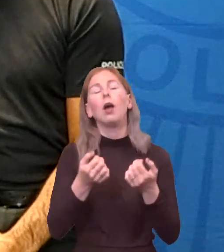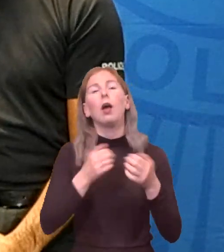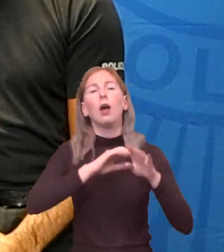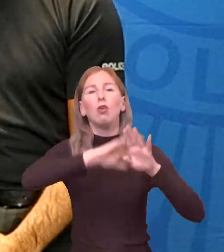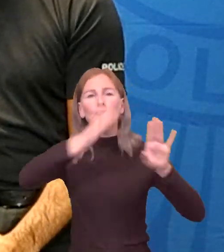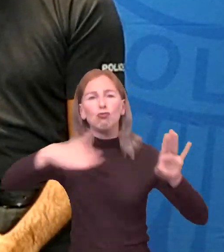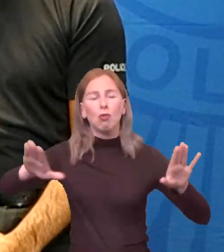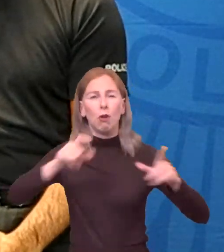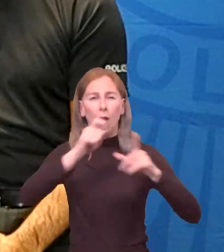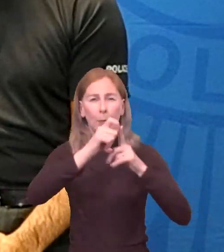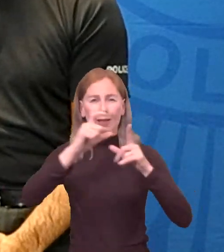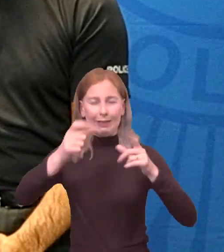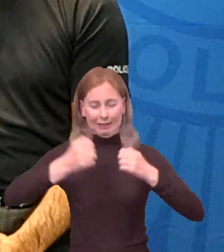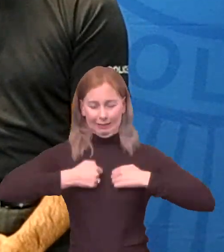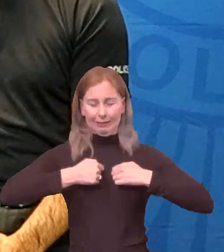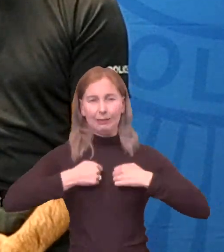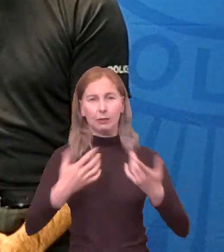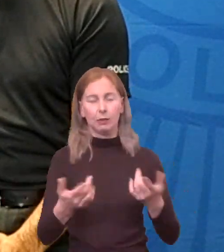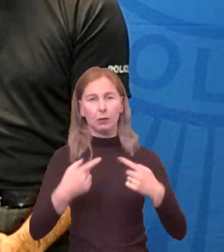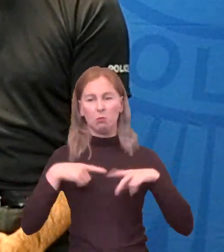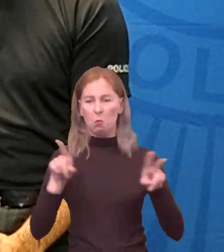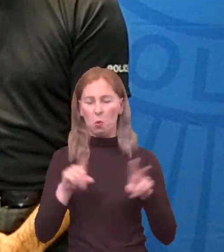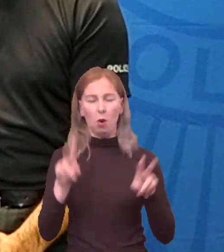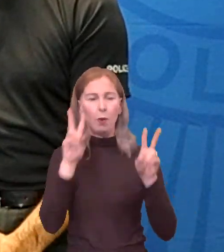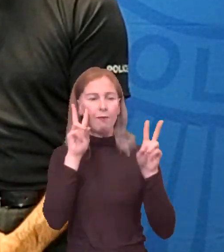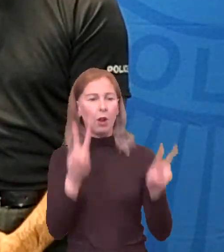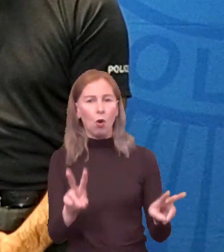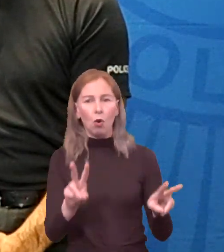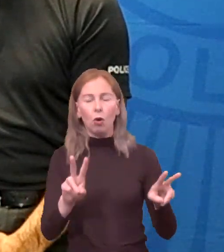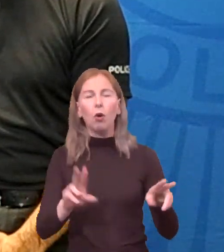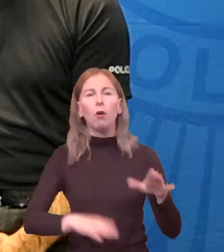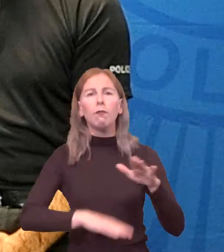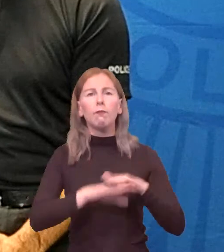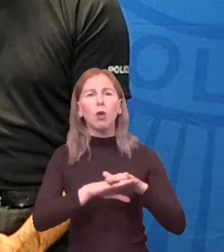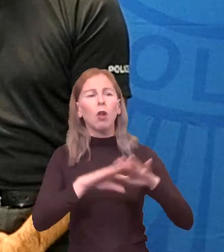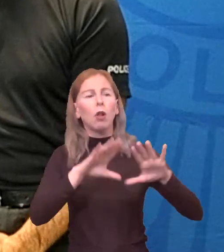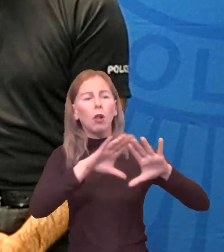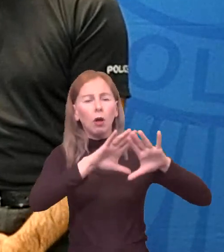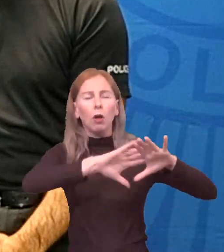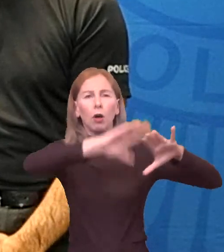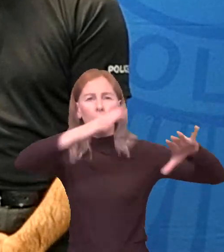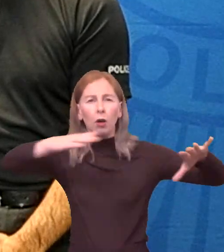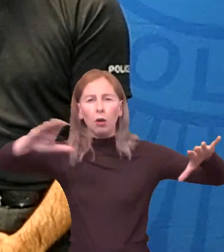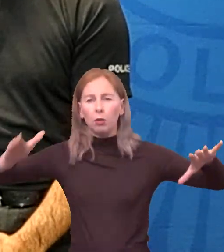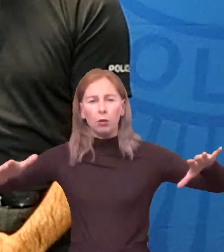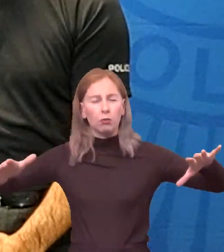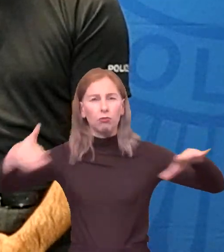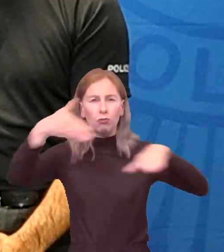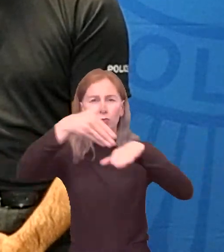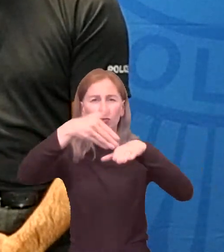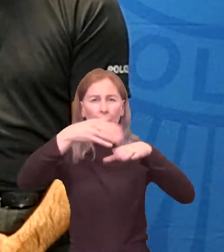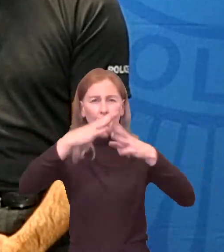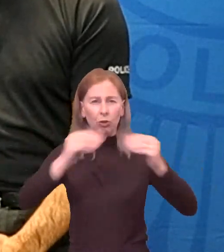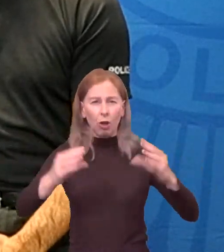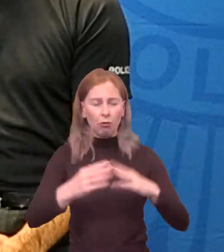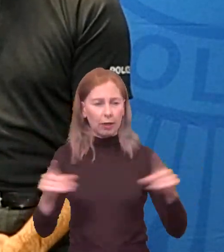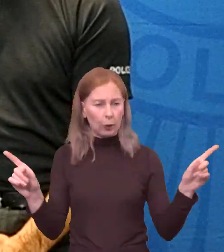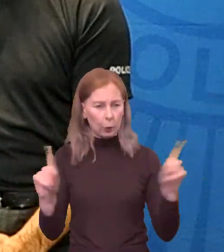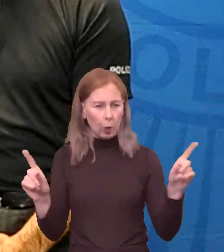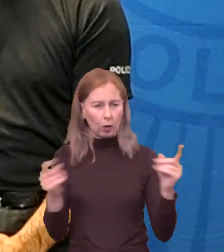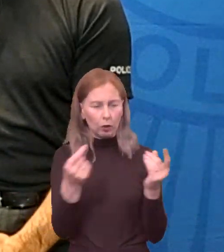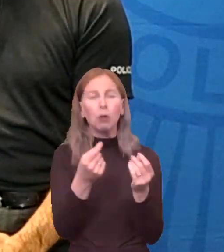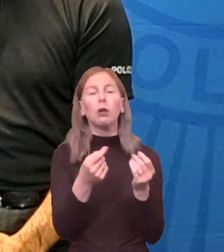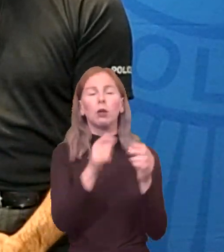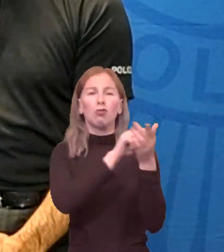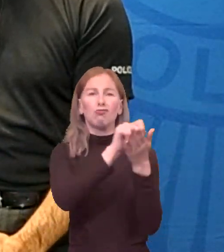in Surrey, and then write policies if there's a gap in our policy, to make sure that we're dealing with all the rural crime